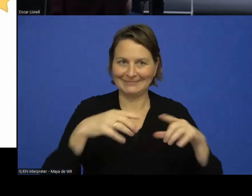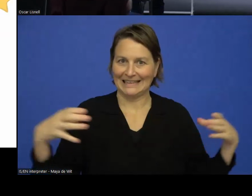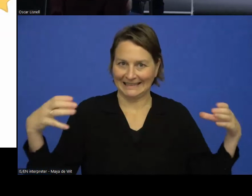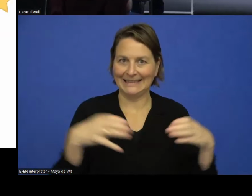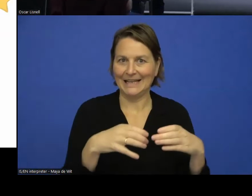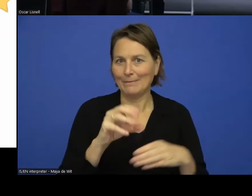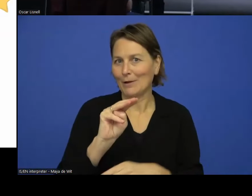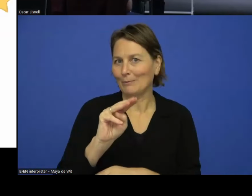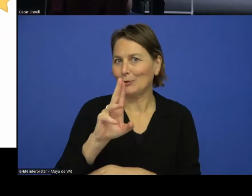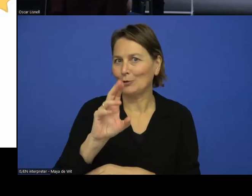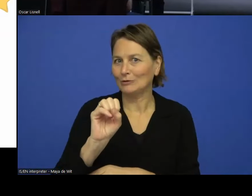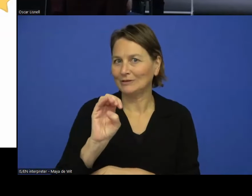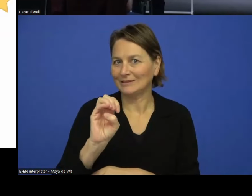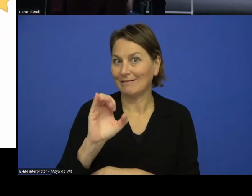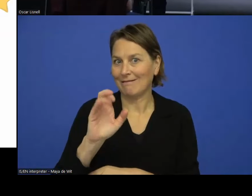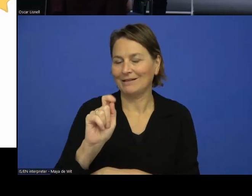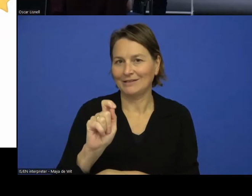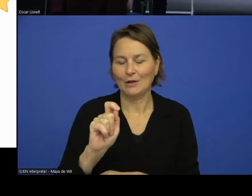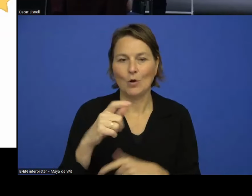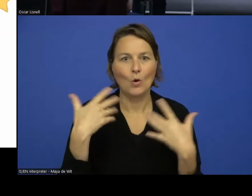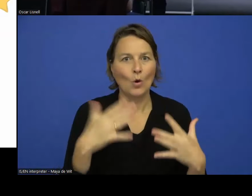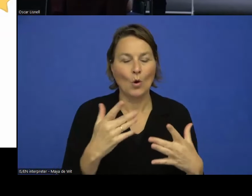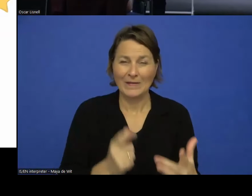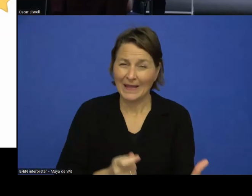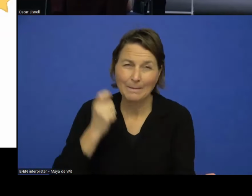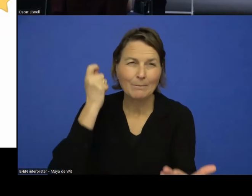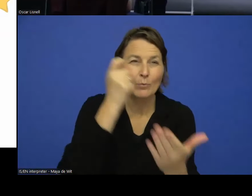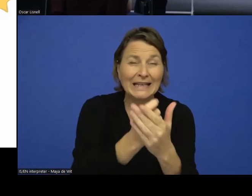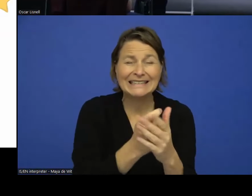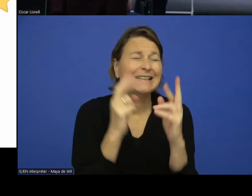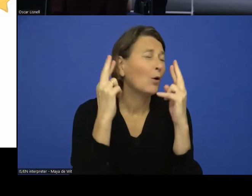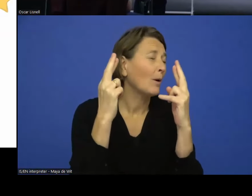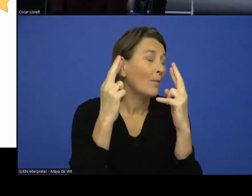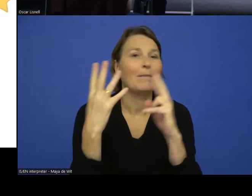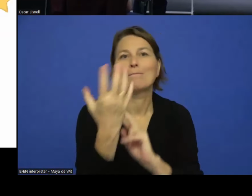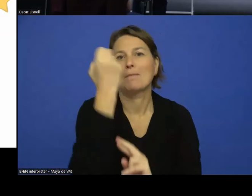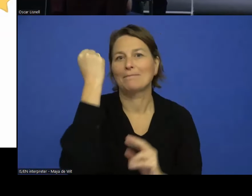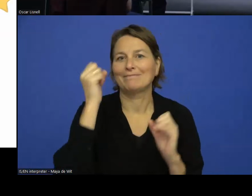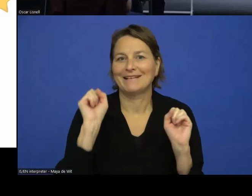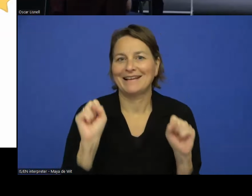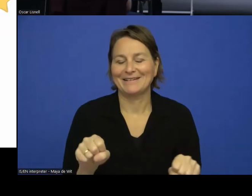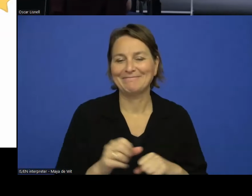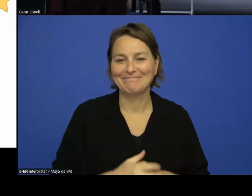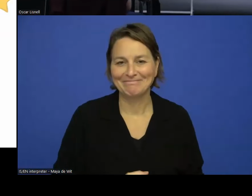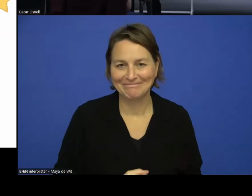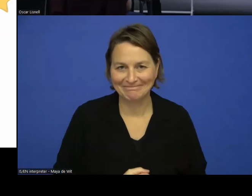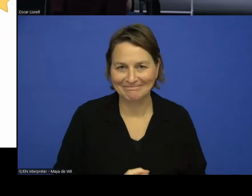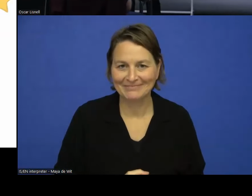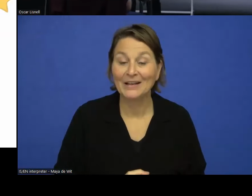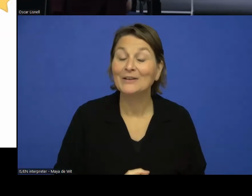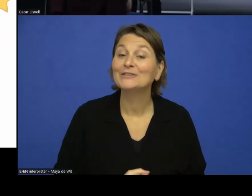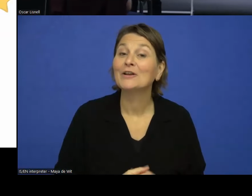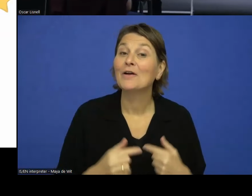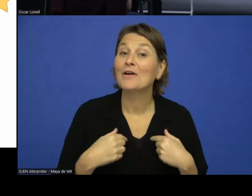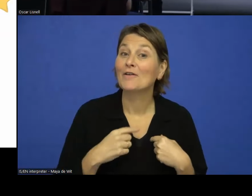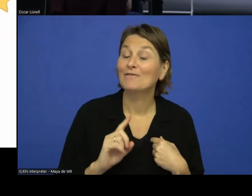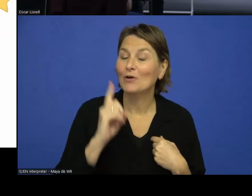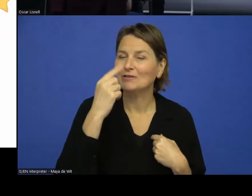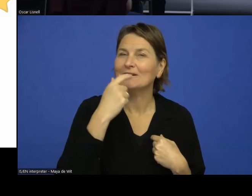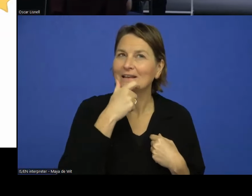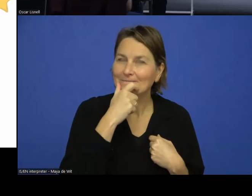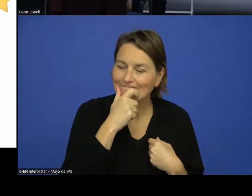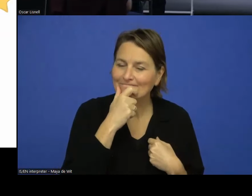very competitive and successful bid. And my 5 cents on where I first time encountered the disabilities, or